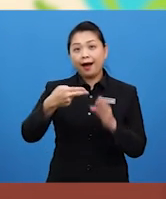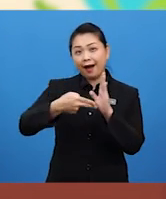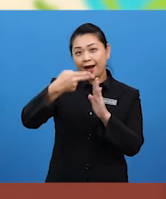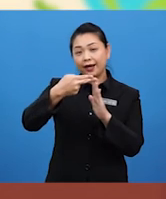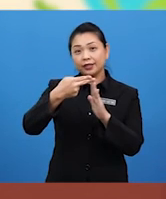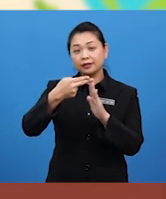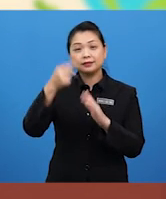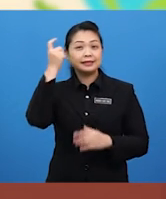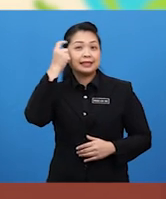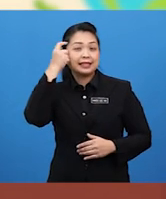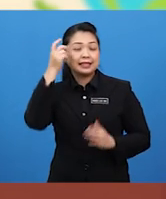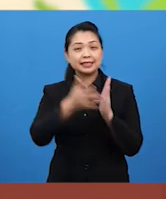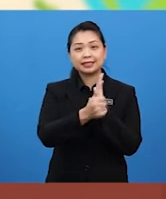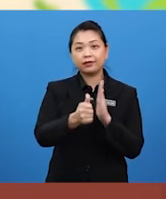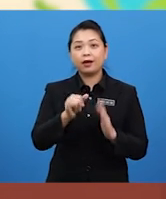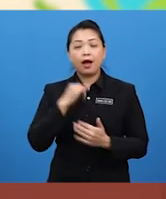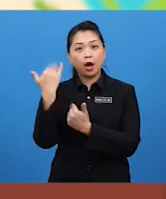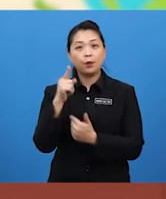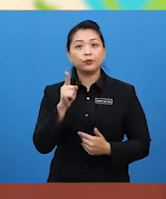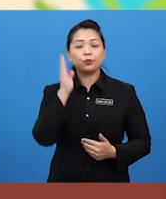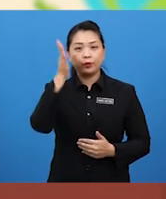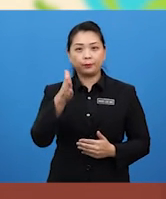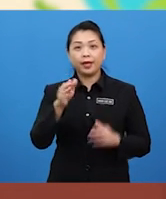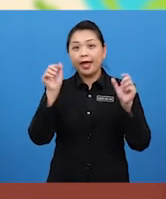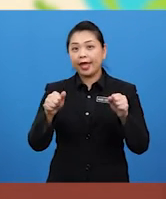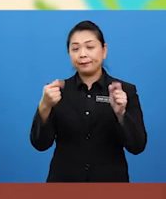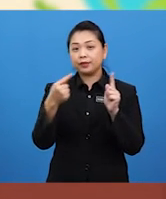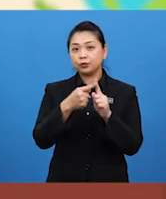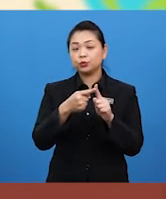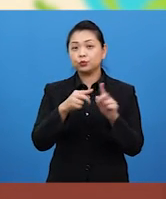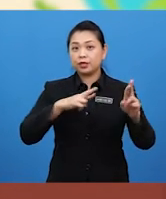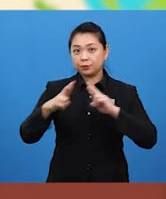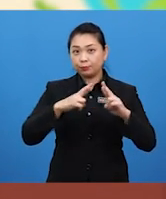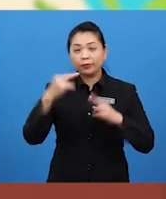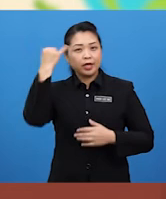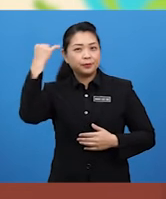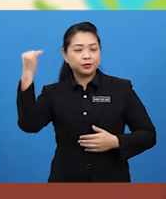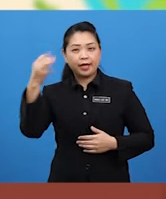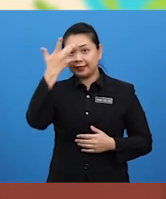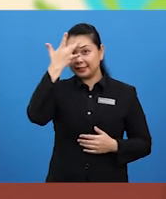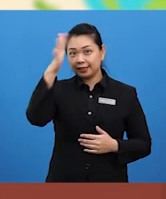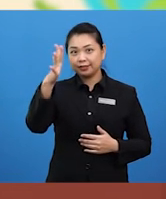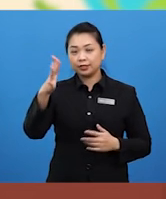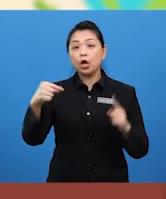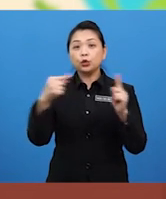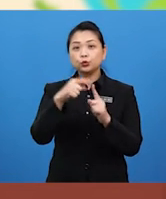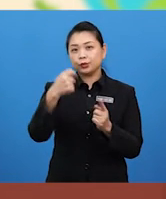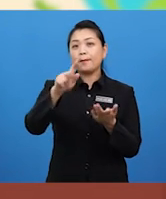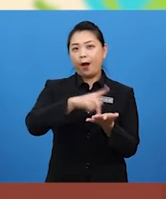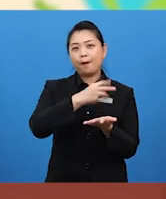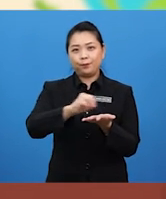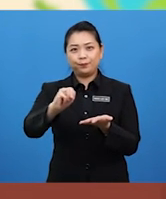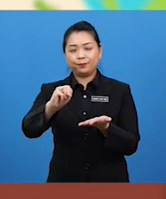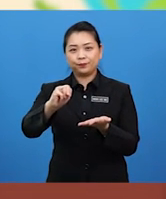skills. I hope you're able to respond imaginatively and intelligently to the